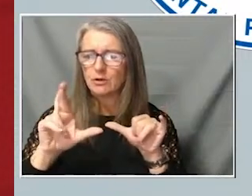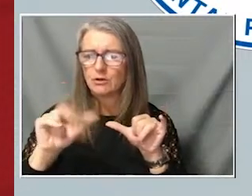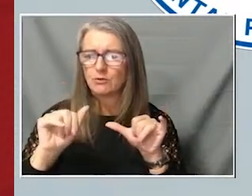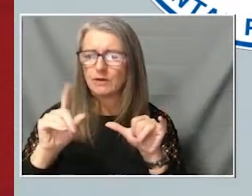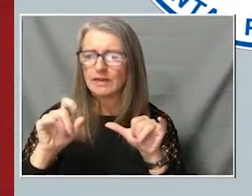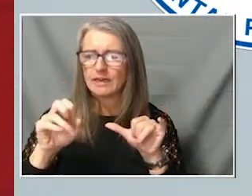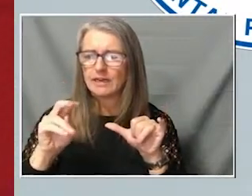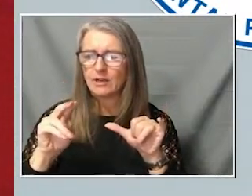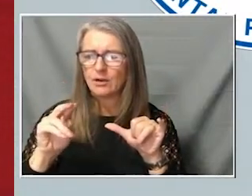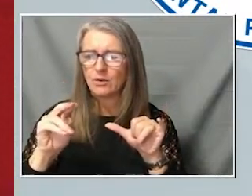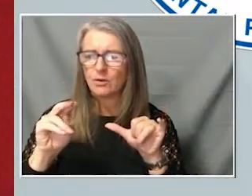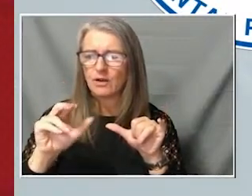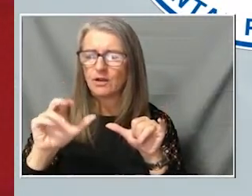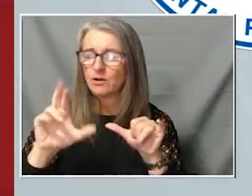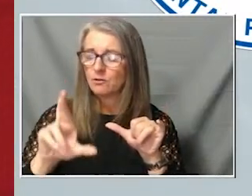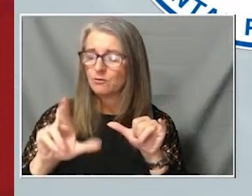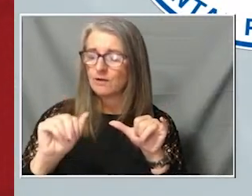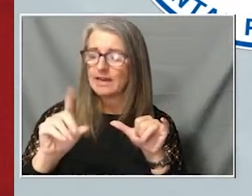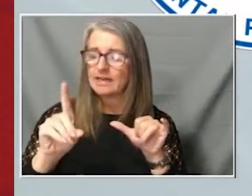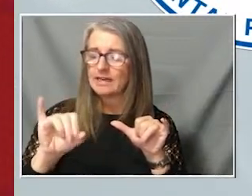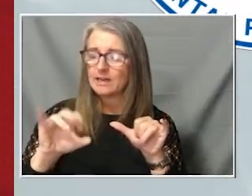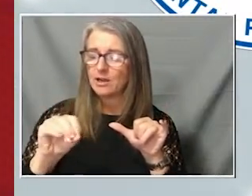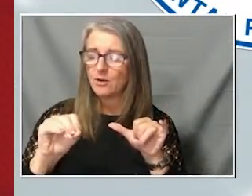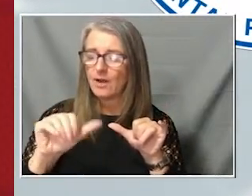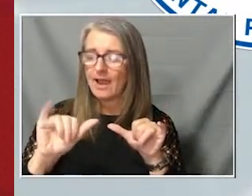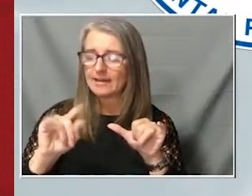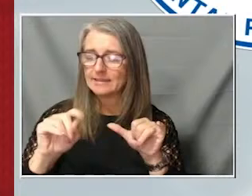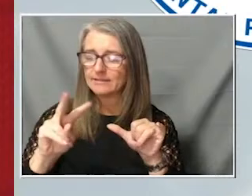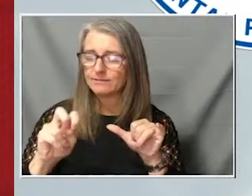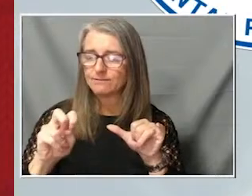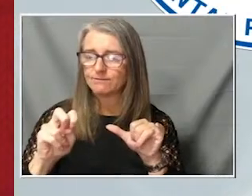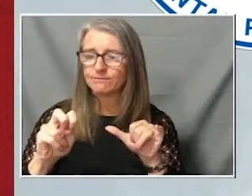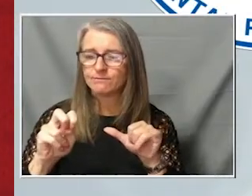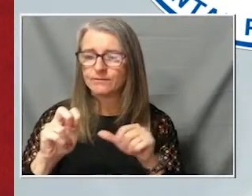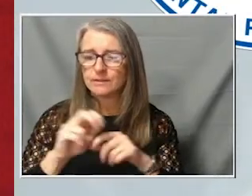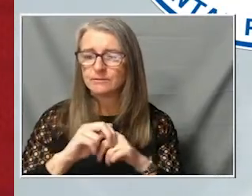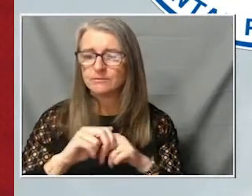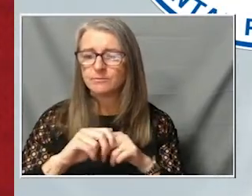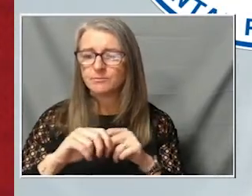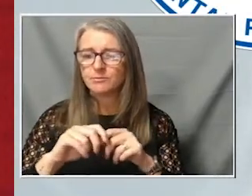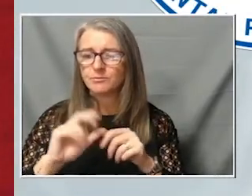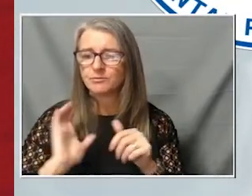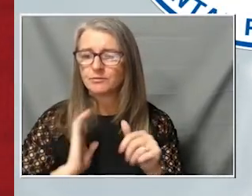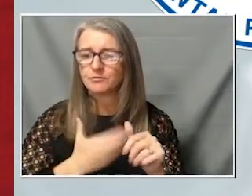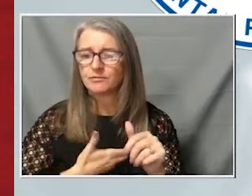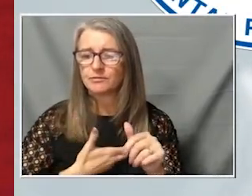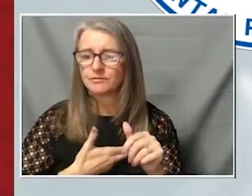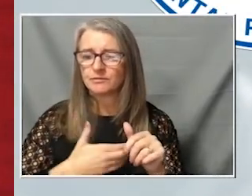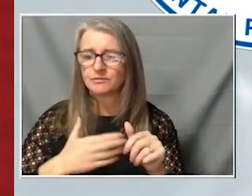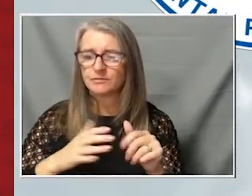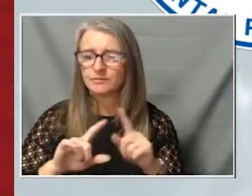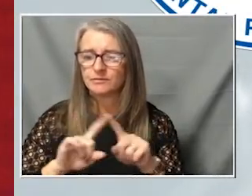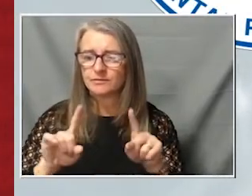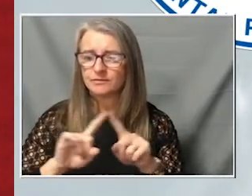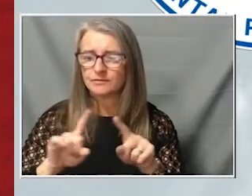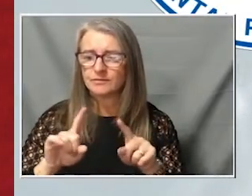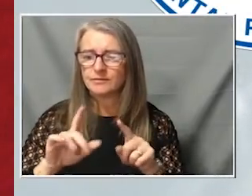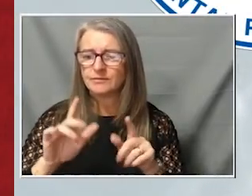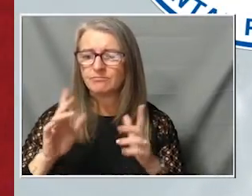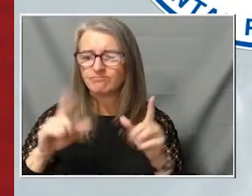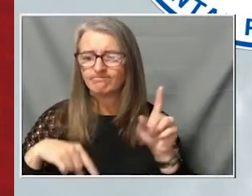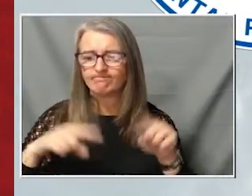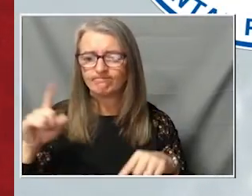decay of radon. So approximately with our action level of 4 picocuries, there's